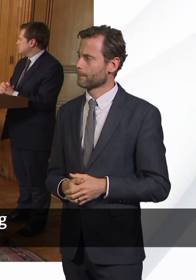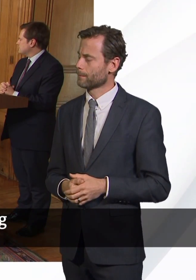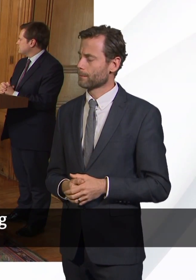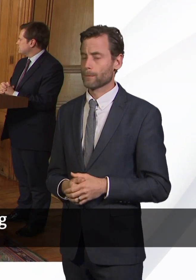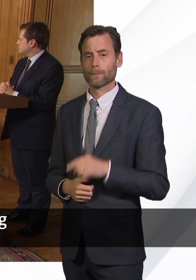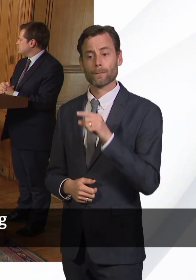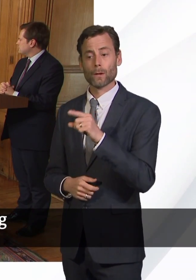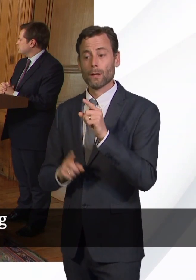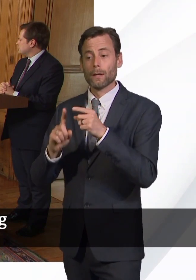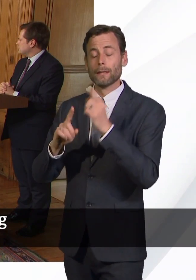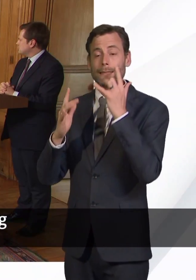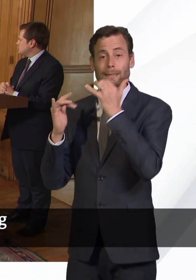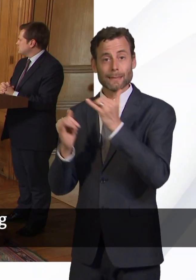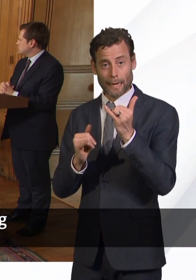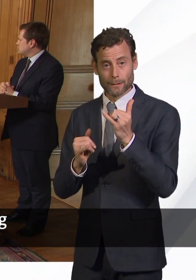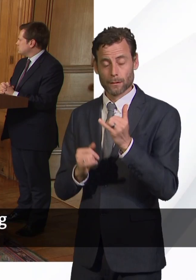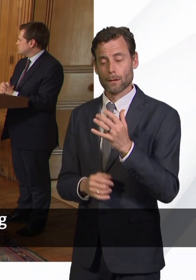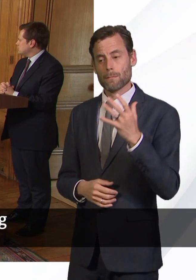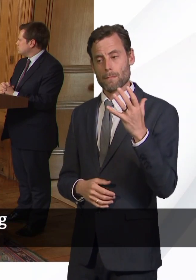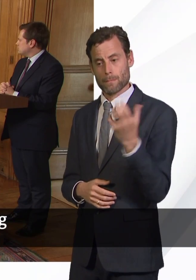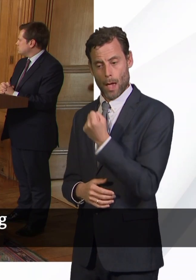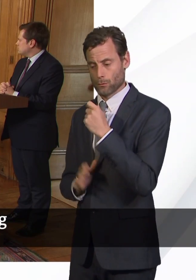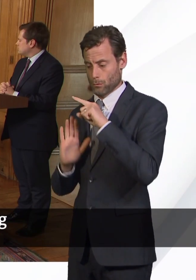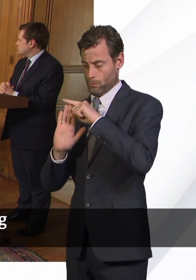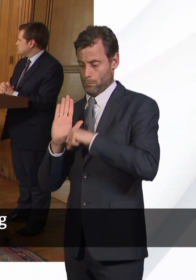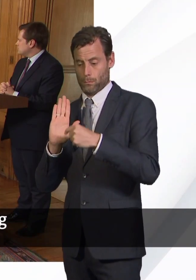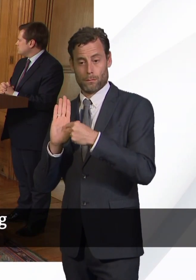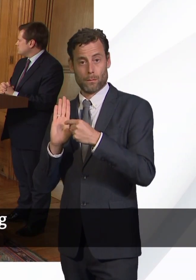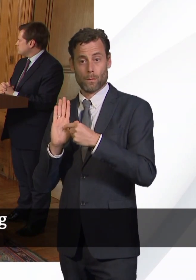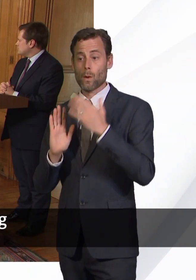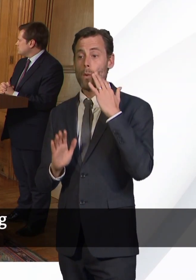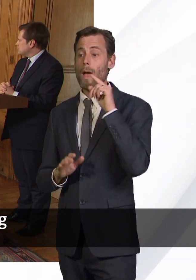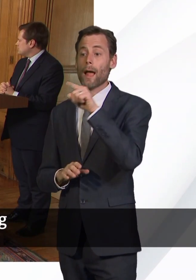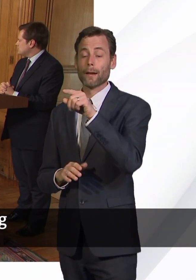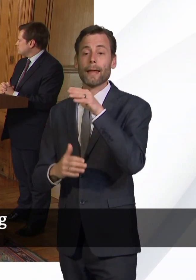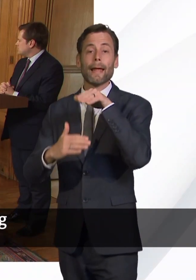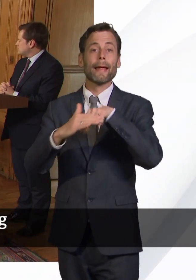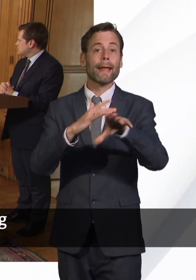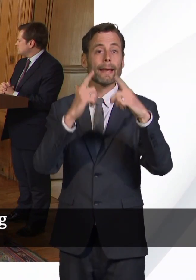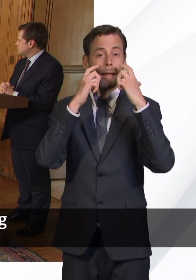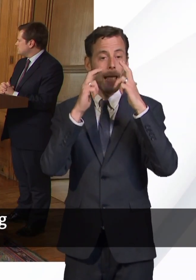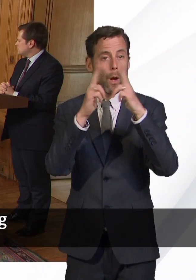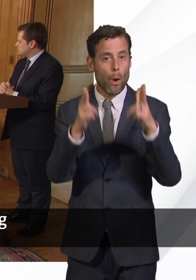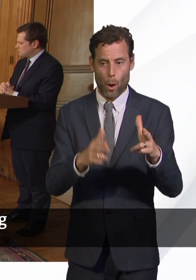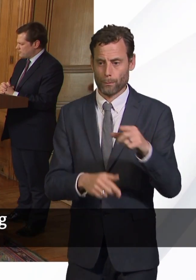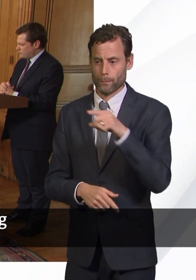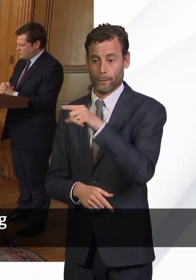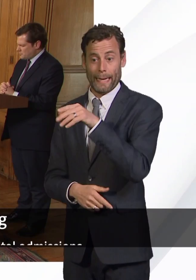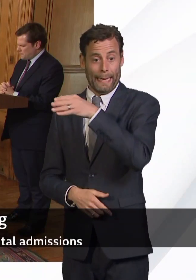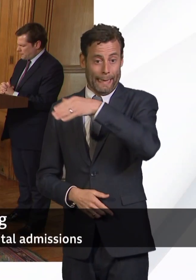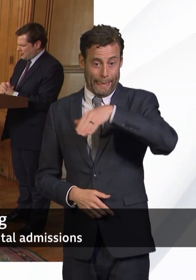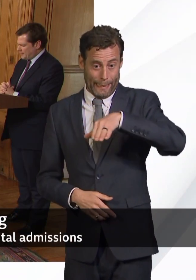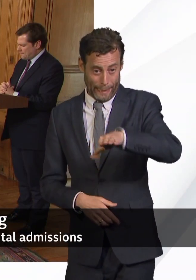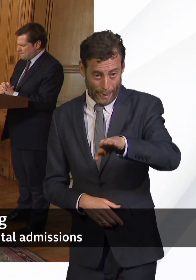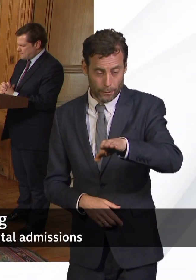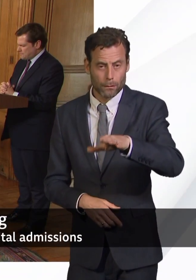policy whereby an individual who was moving into a care home would be retained, if you like, in safe isolation within the care